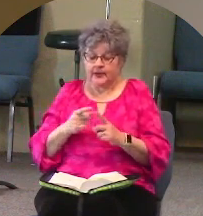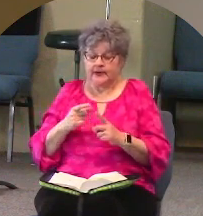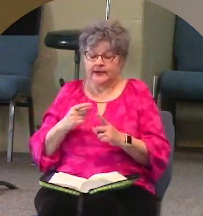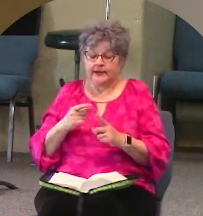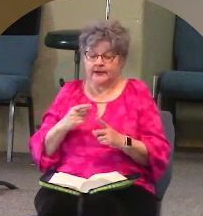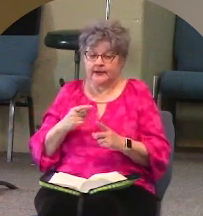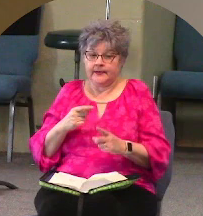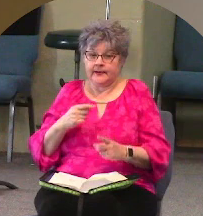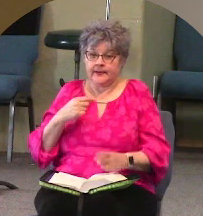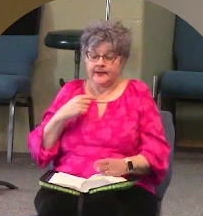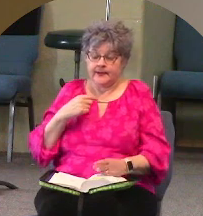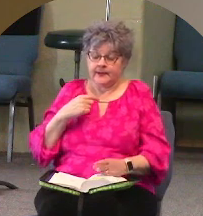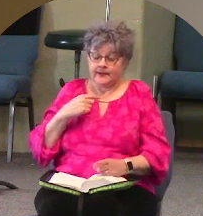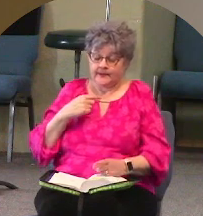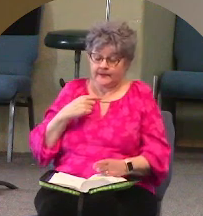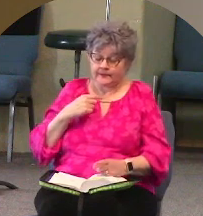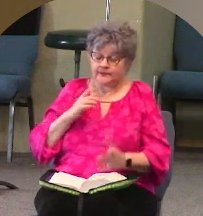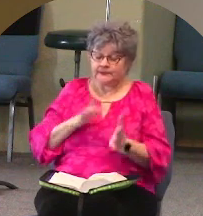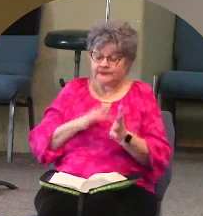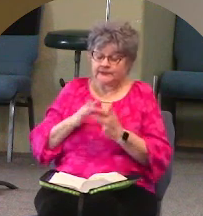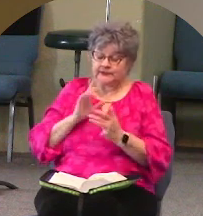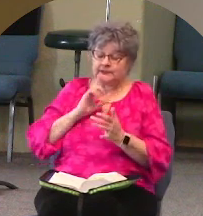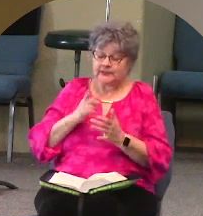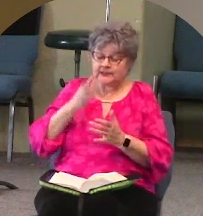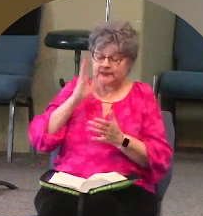being God, Jesus would say, I deserve